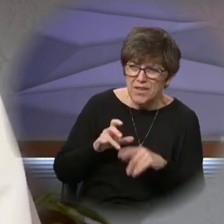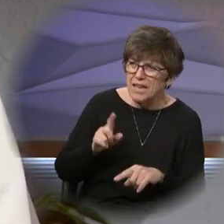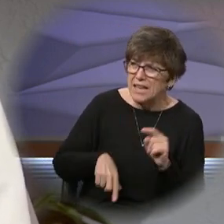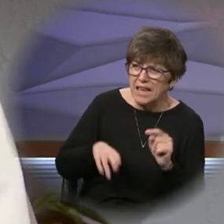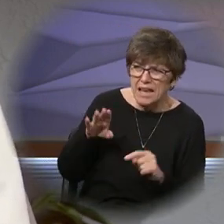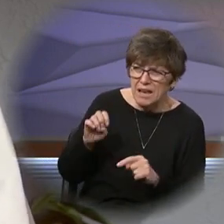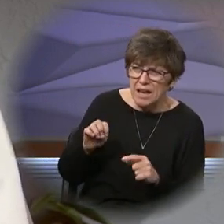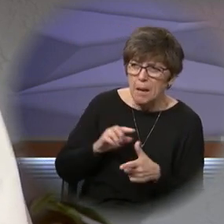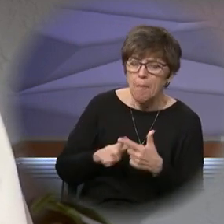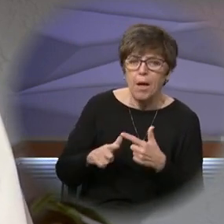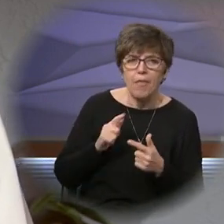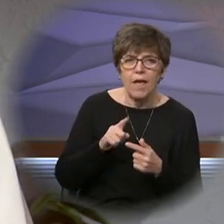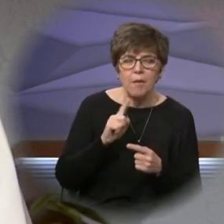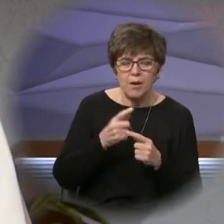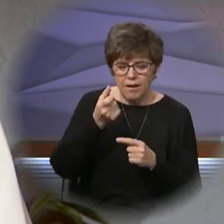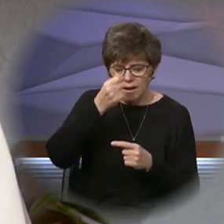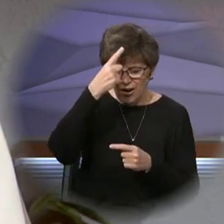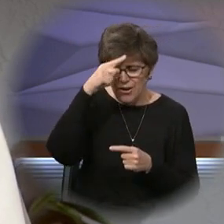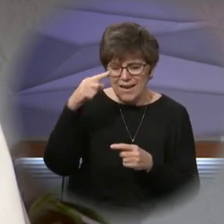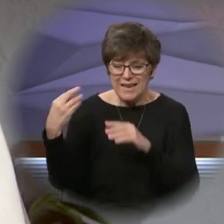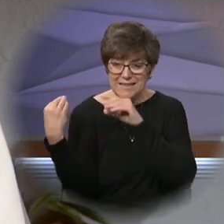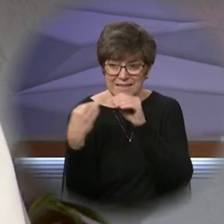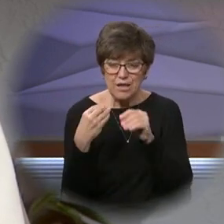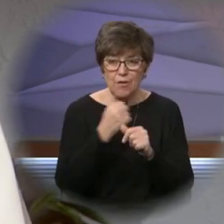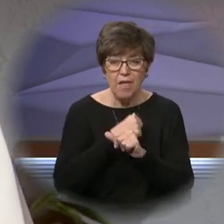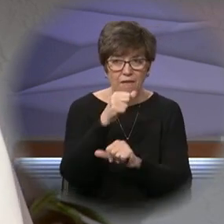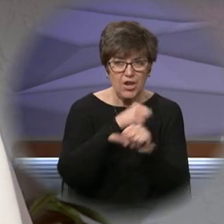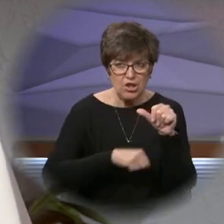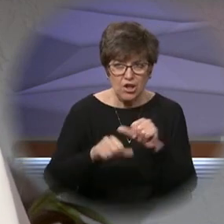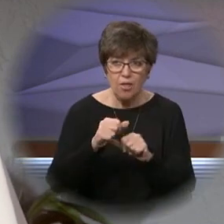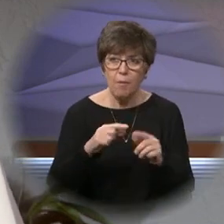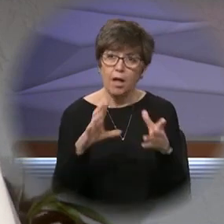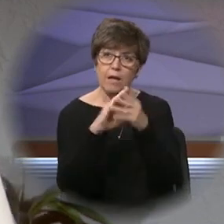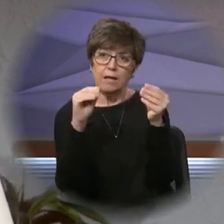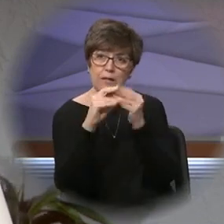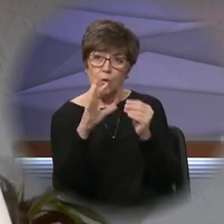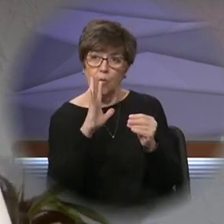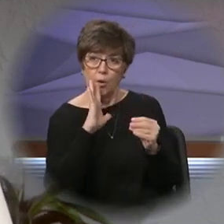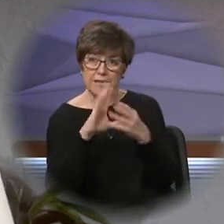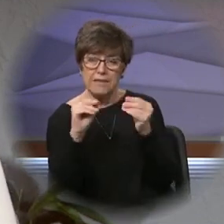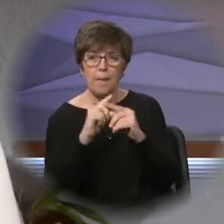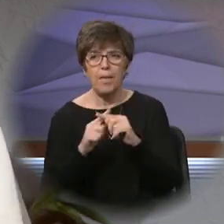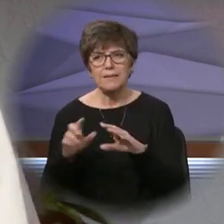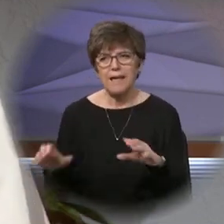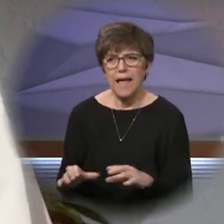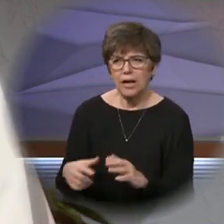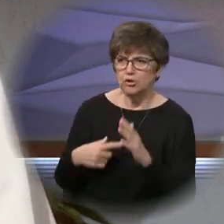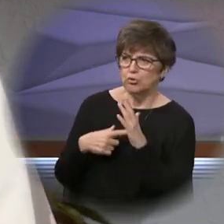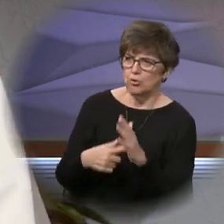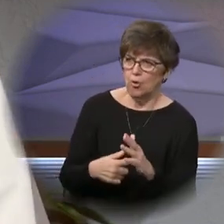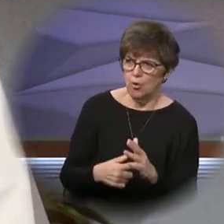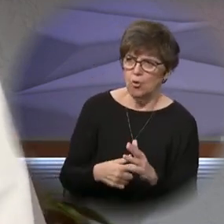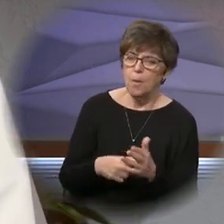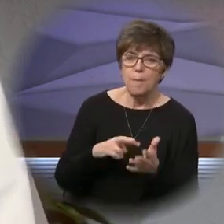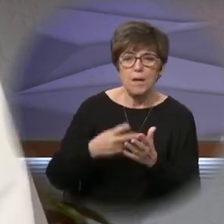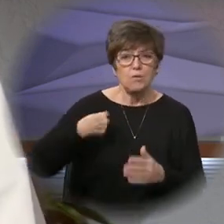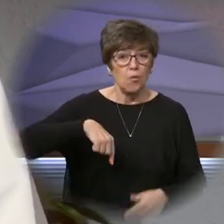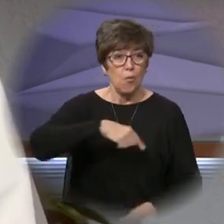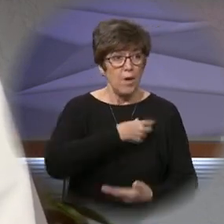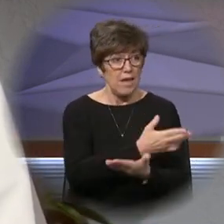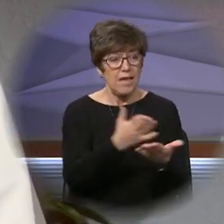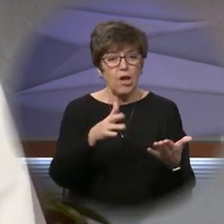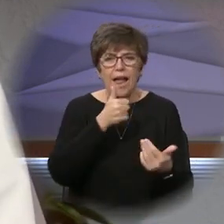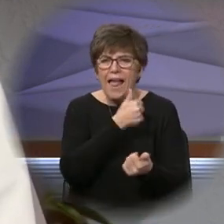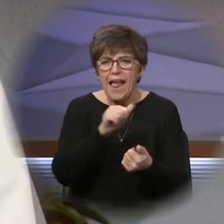just by his words, but by his action. And so it is that call for every single one of us in all of